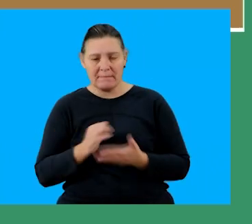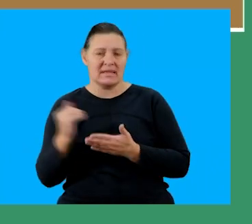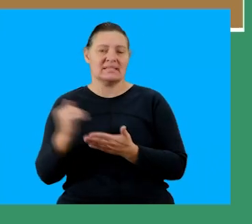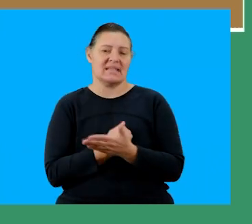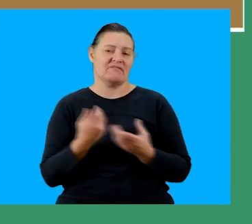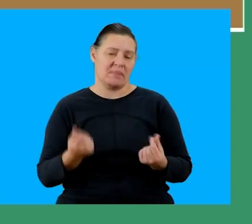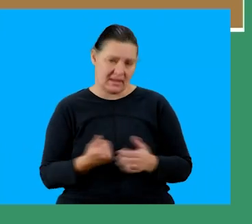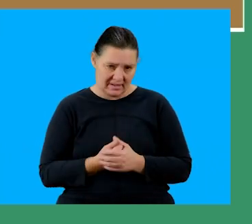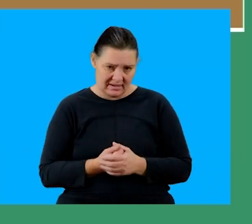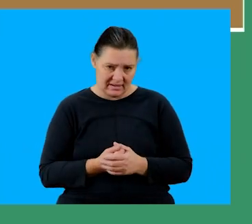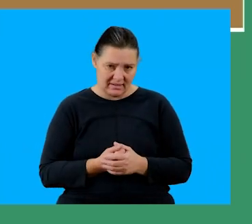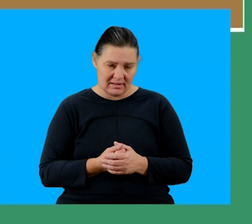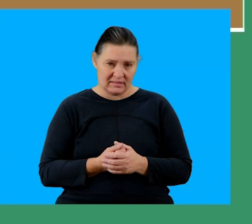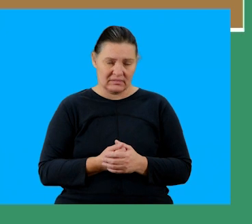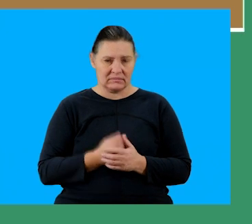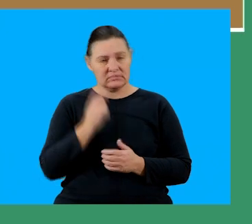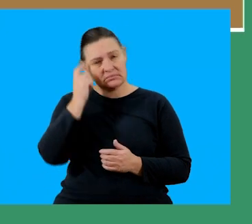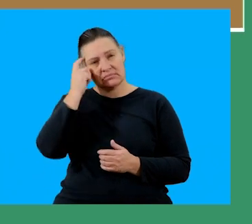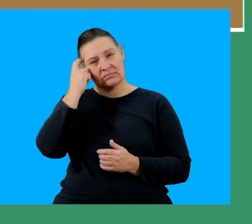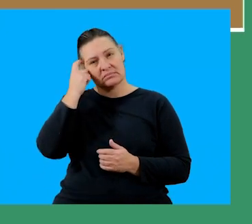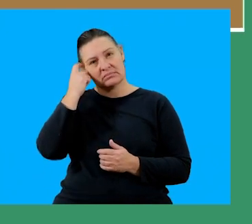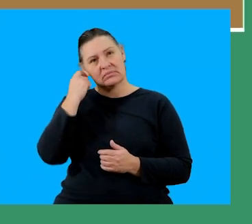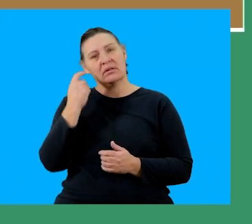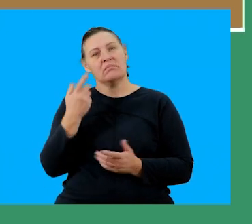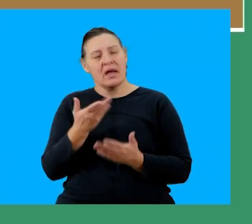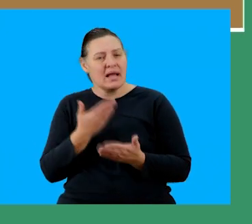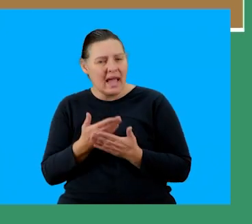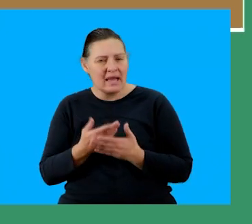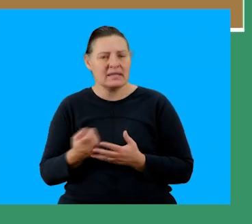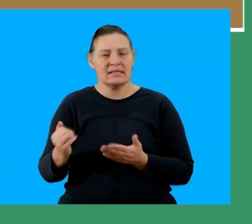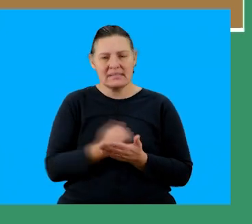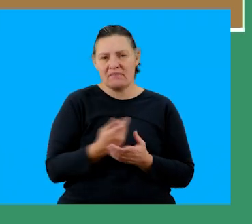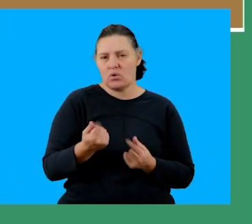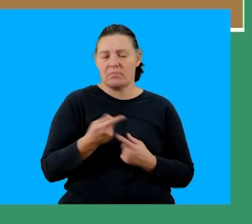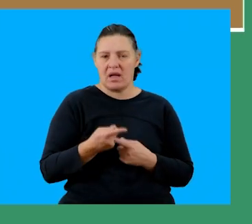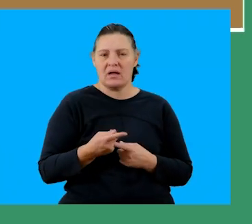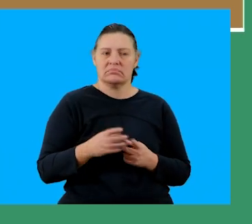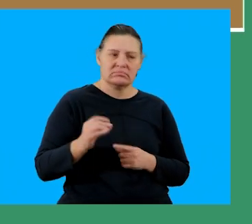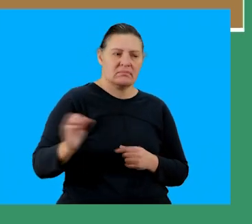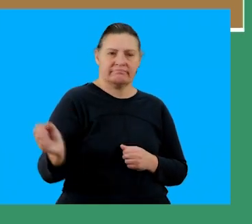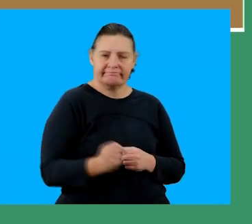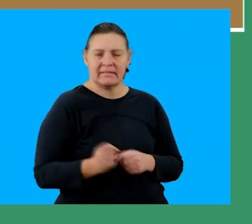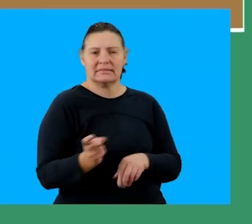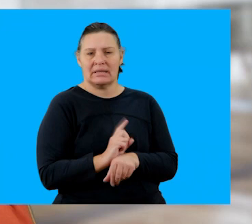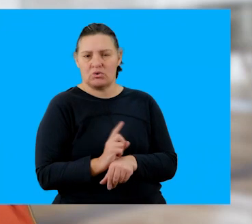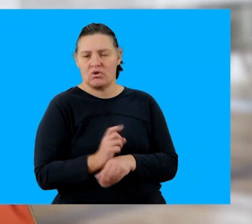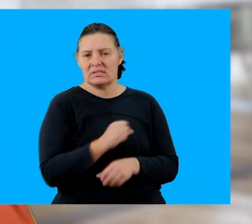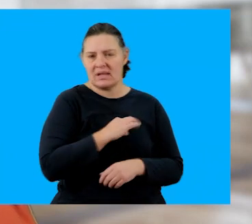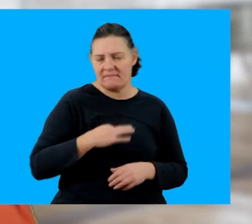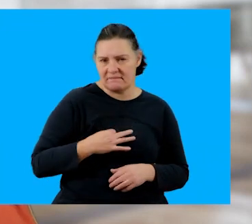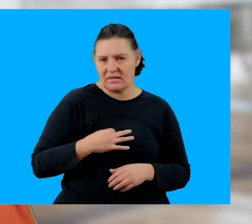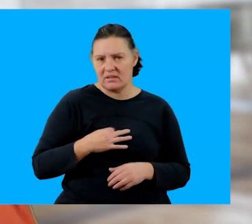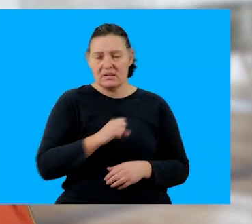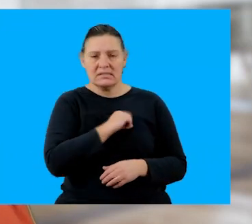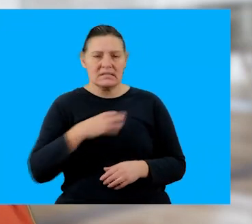cost. Another factor that he must consider is cost saving. He can save costs by doing what? By hiring temporary